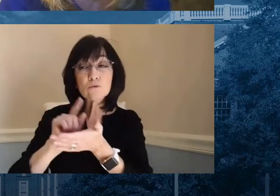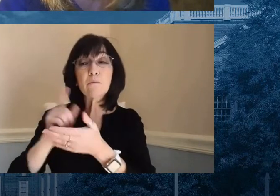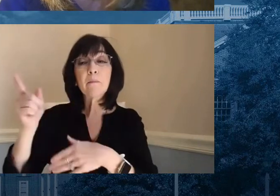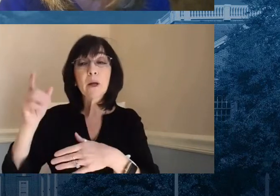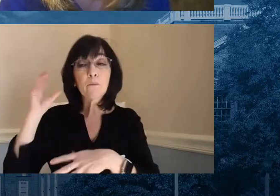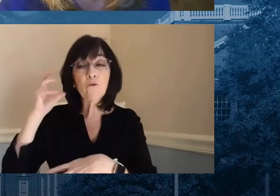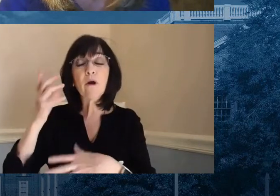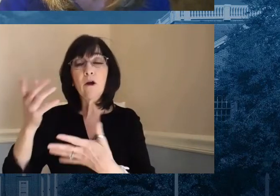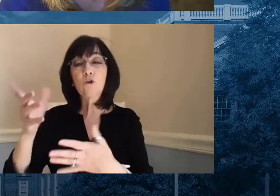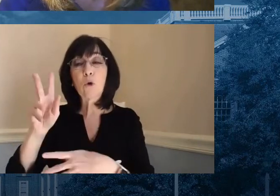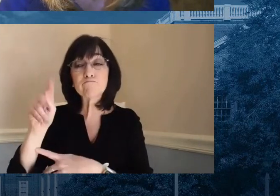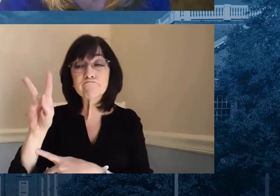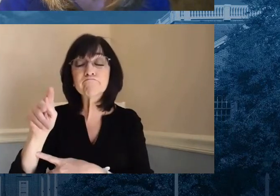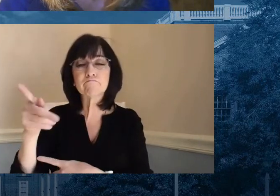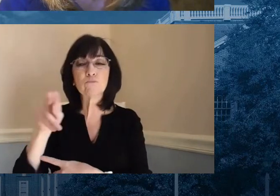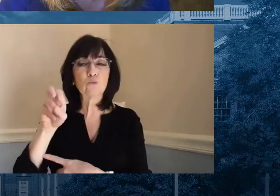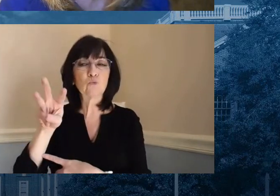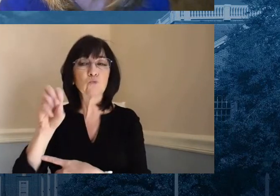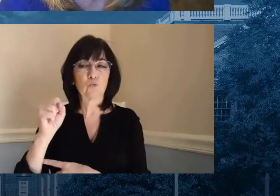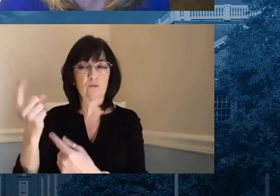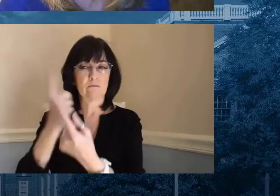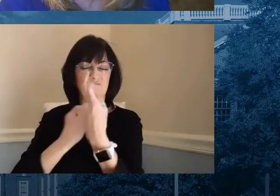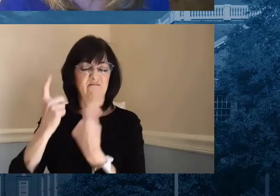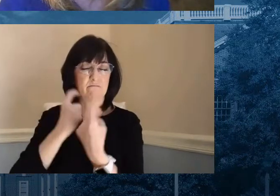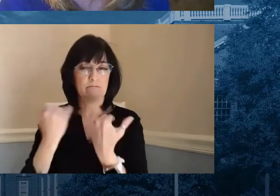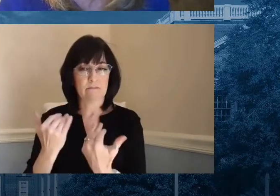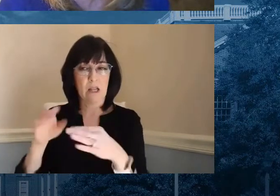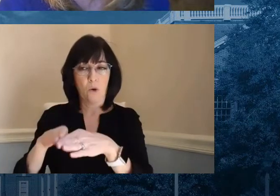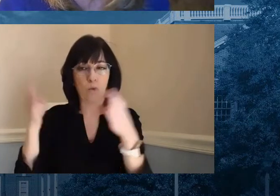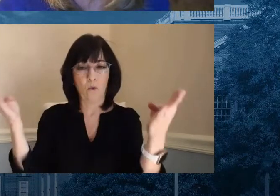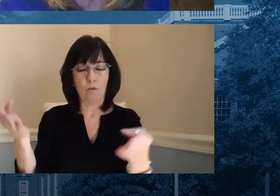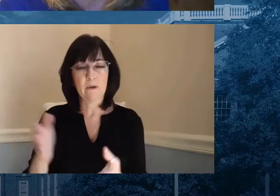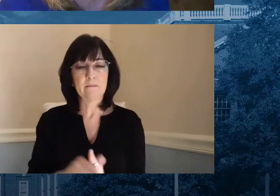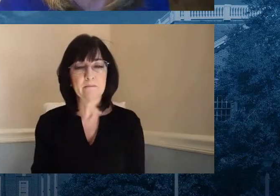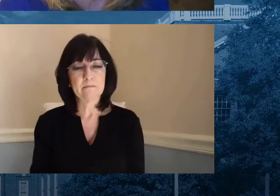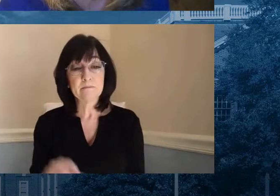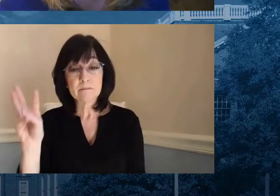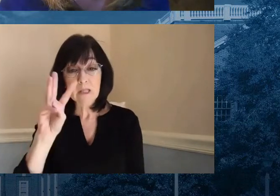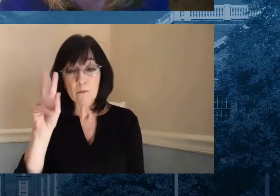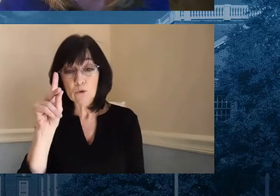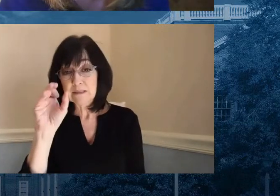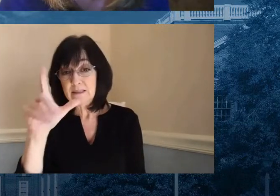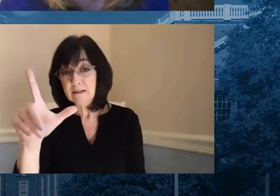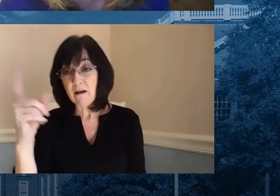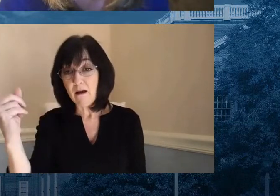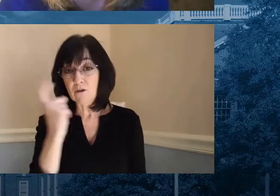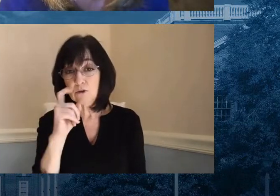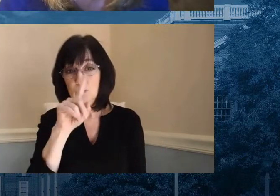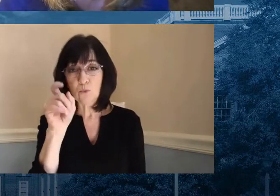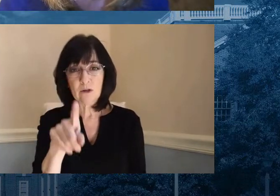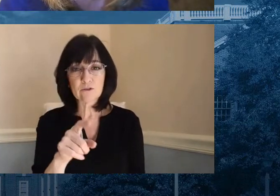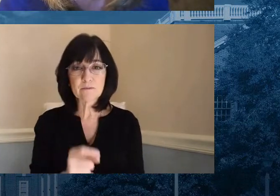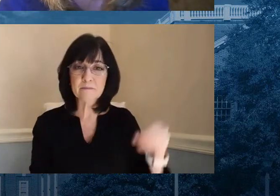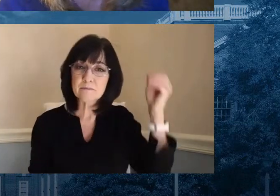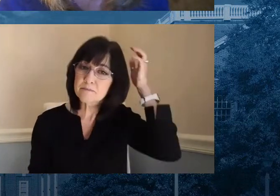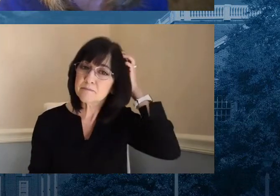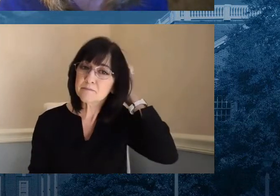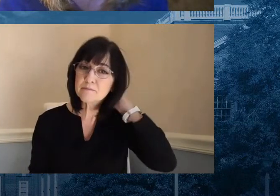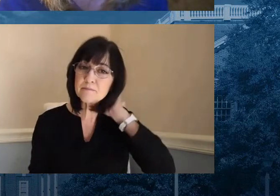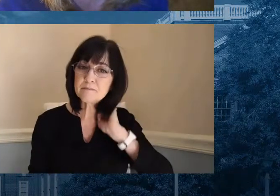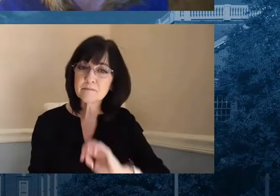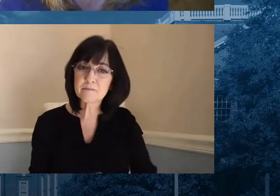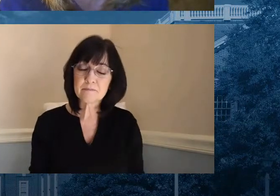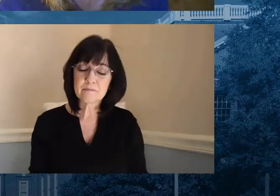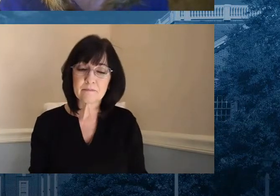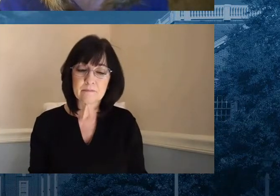All right, first we'll go to Amy Cherry with WDEL. Hi, everyone. Last week when I